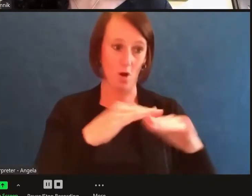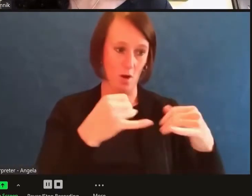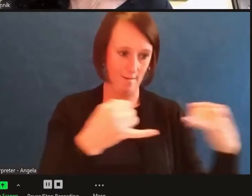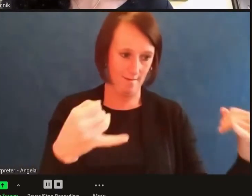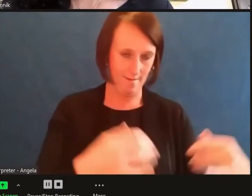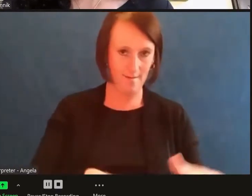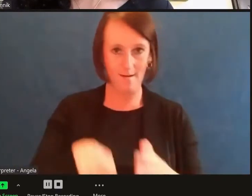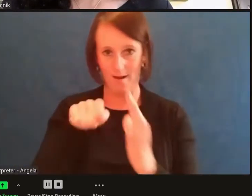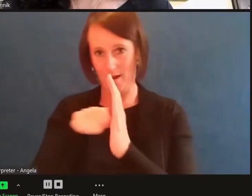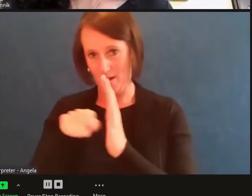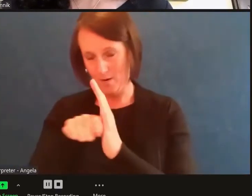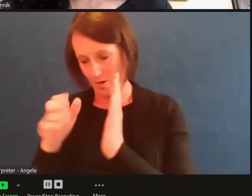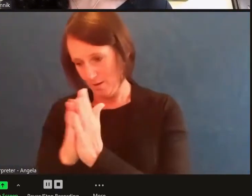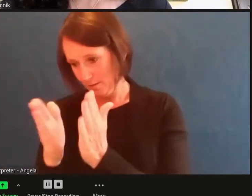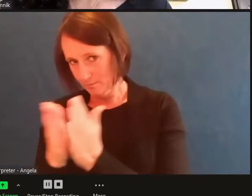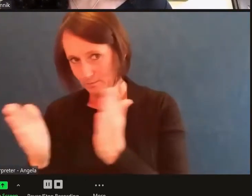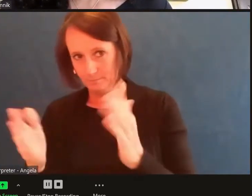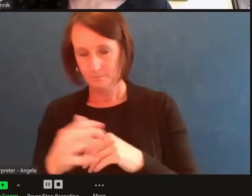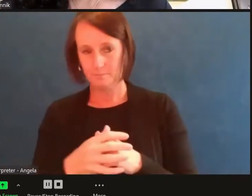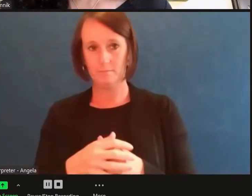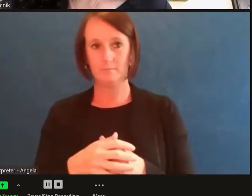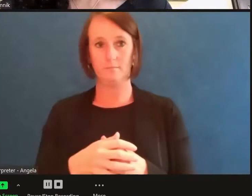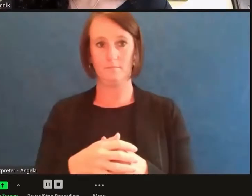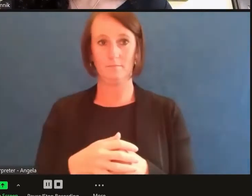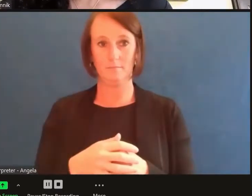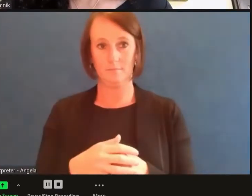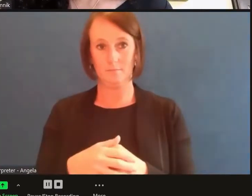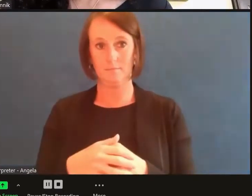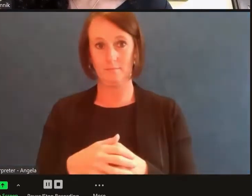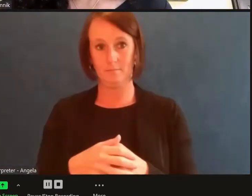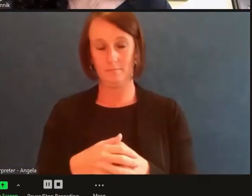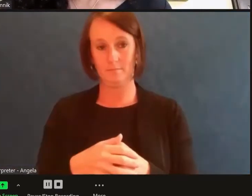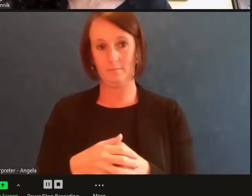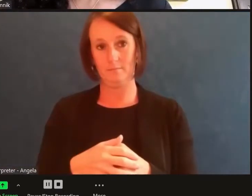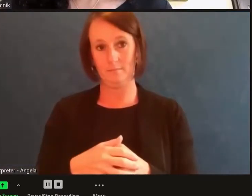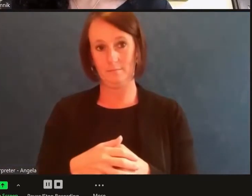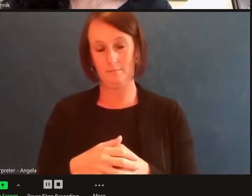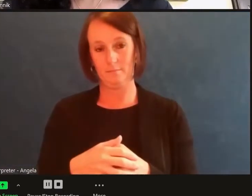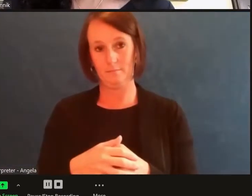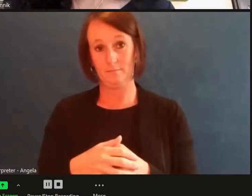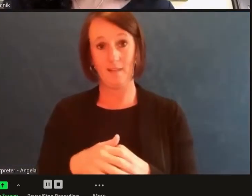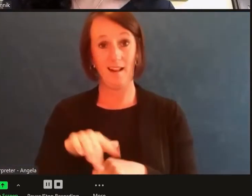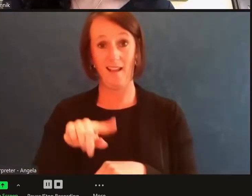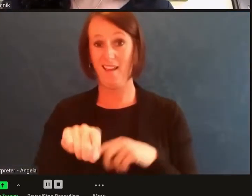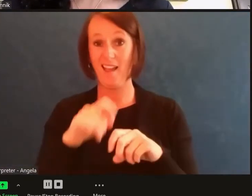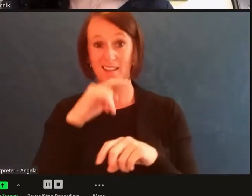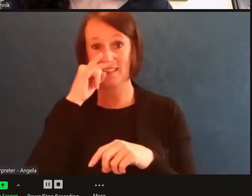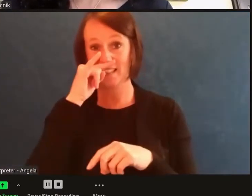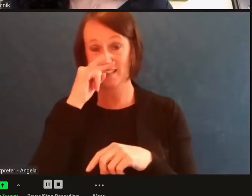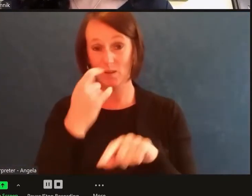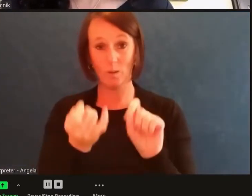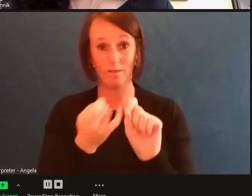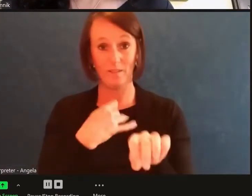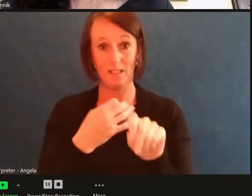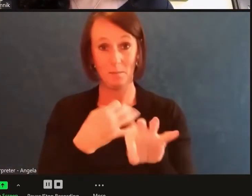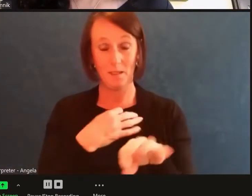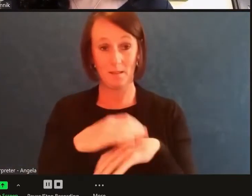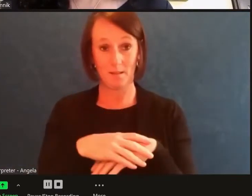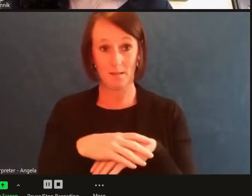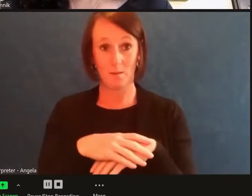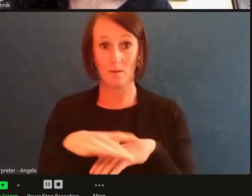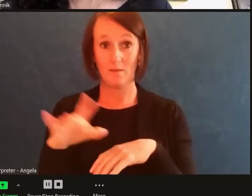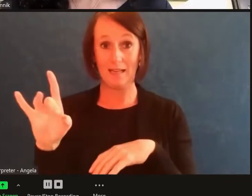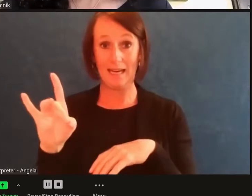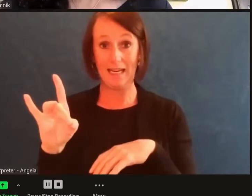35 chapters of a book that isn't published, and put in novel study questions and asked kids to give me feedback. We've had about